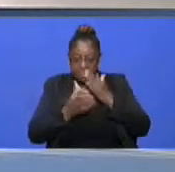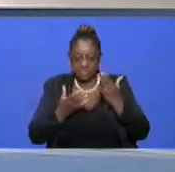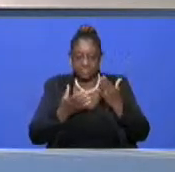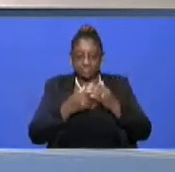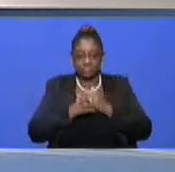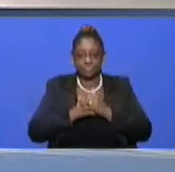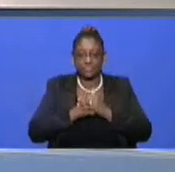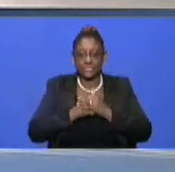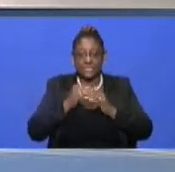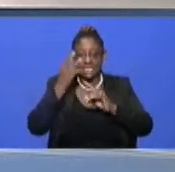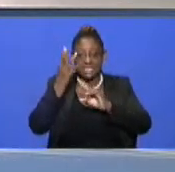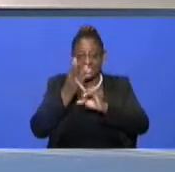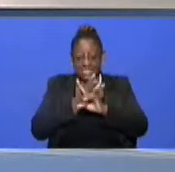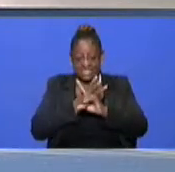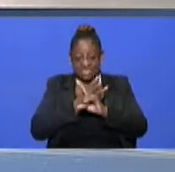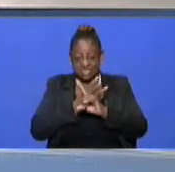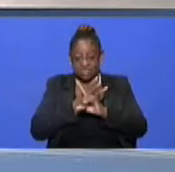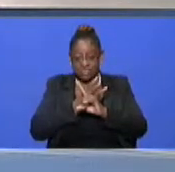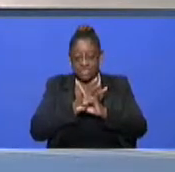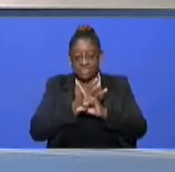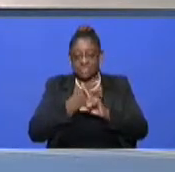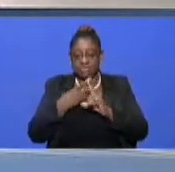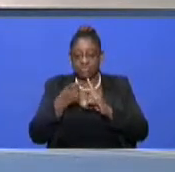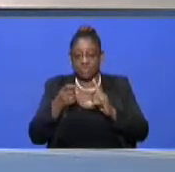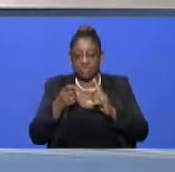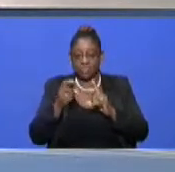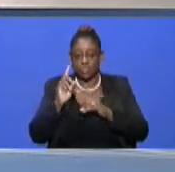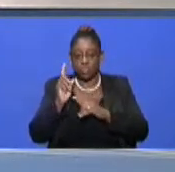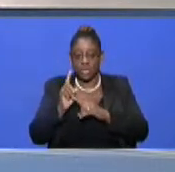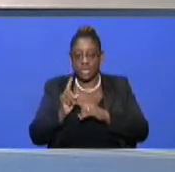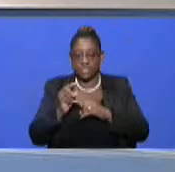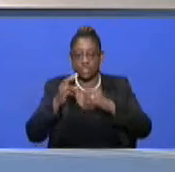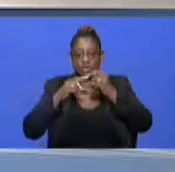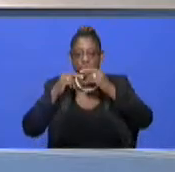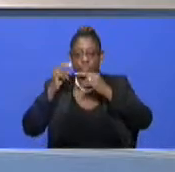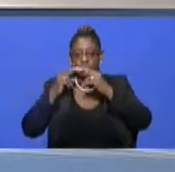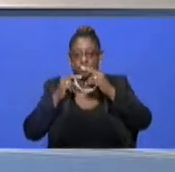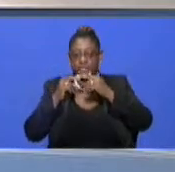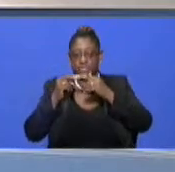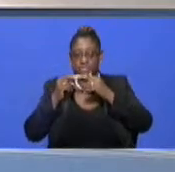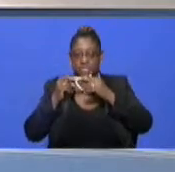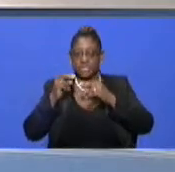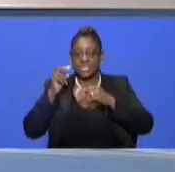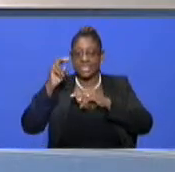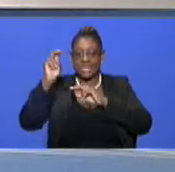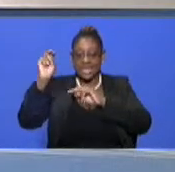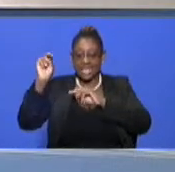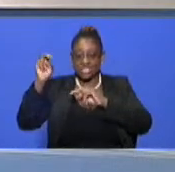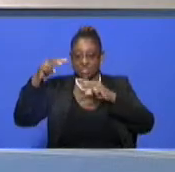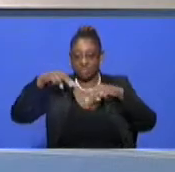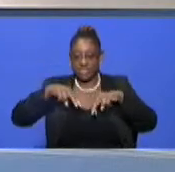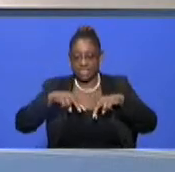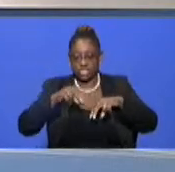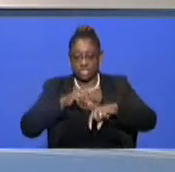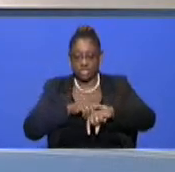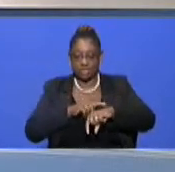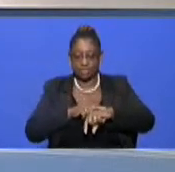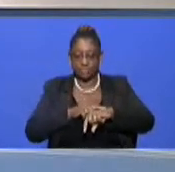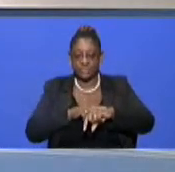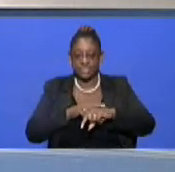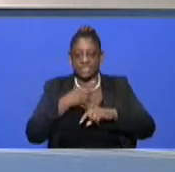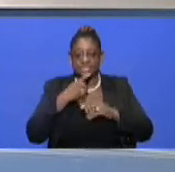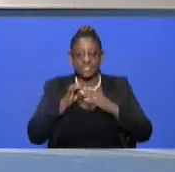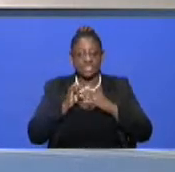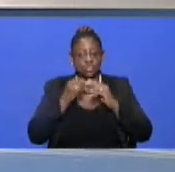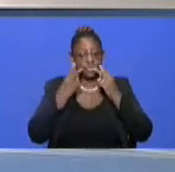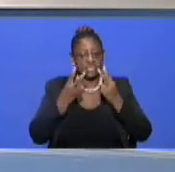6 months since ground was broken on the construction of that multi-purpose facility in the Nassau Village community. While significant progress